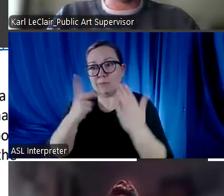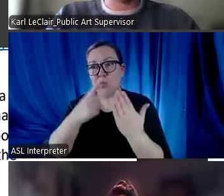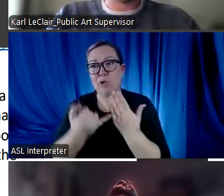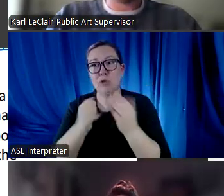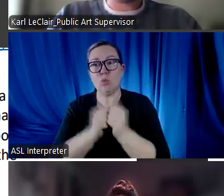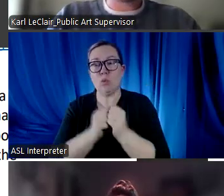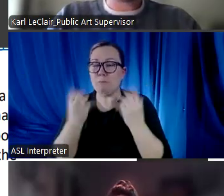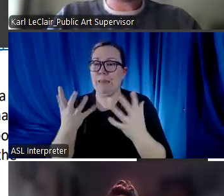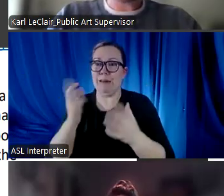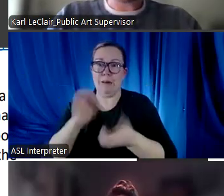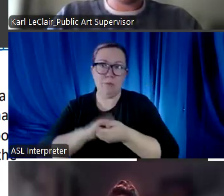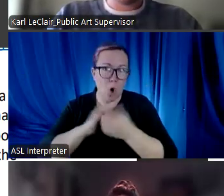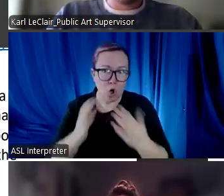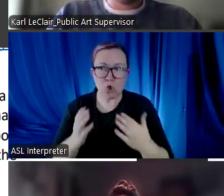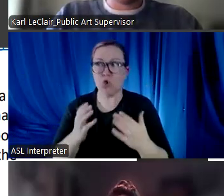with the community.